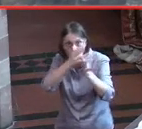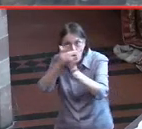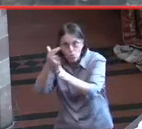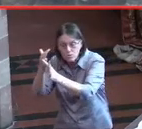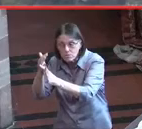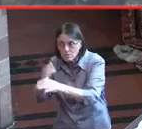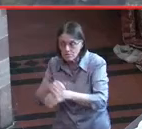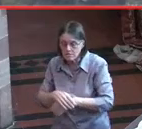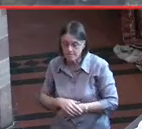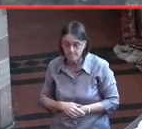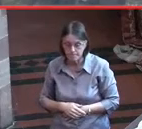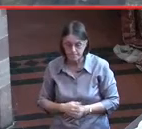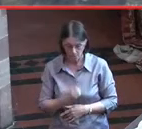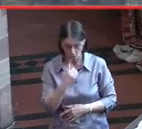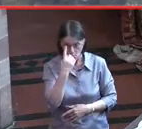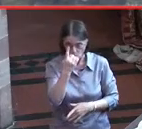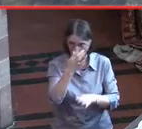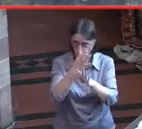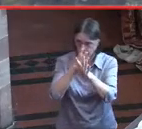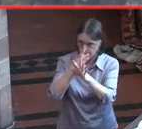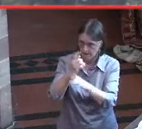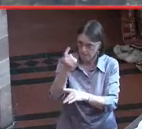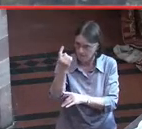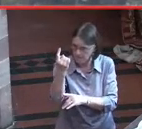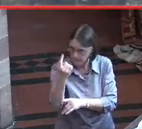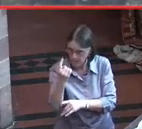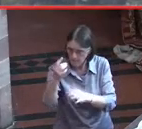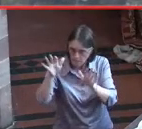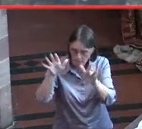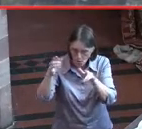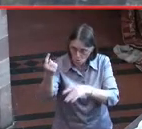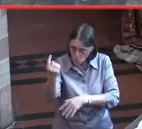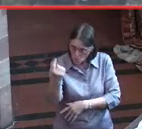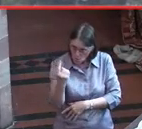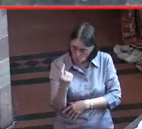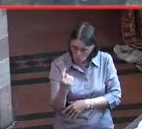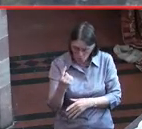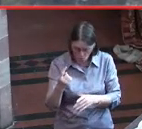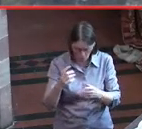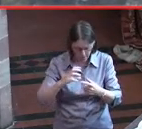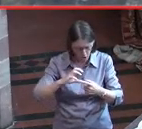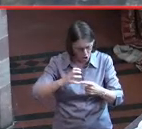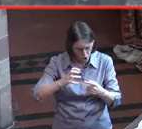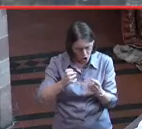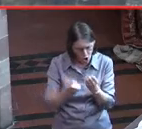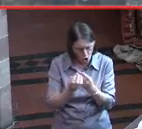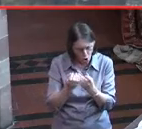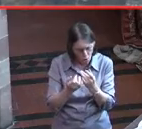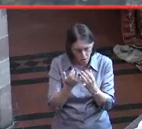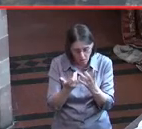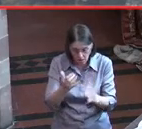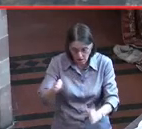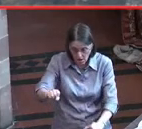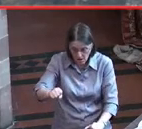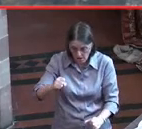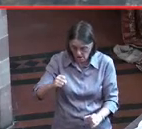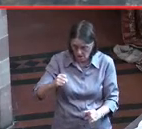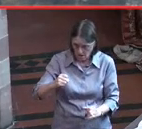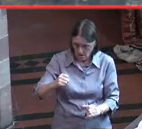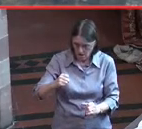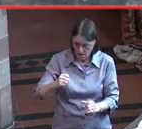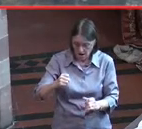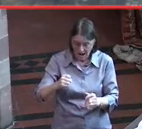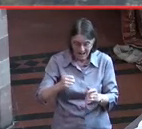Then one of the seraphs flew to me, holding a live coal that had been taken from the altar with a pair of tongs.